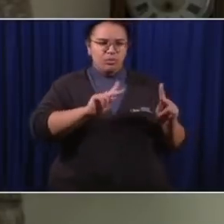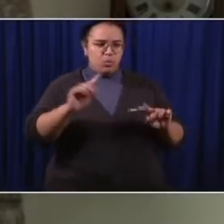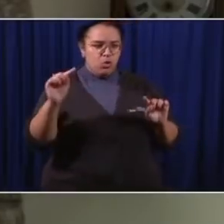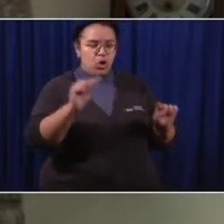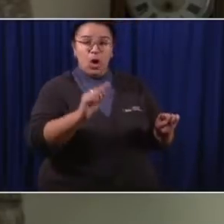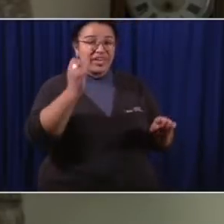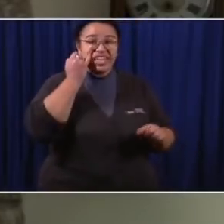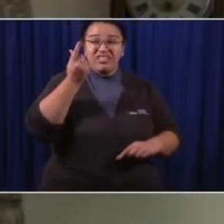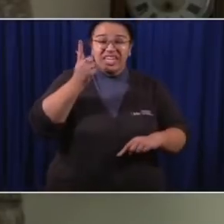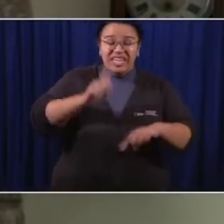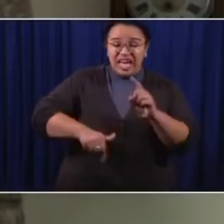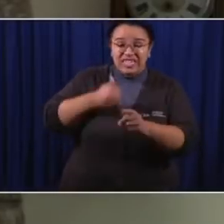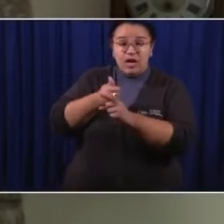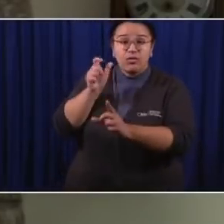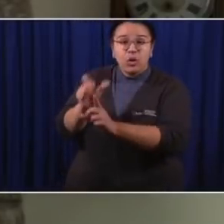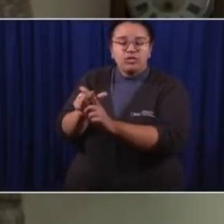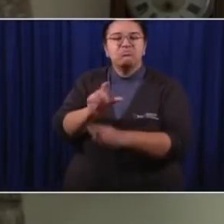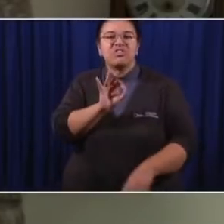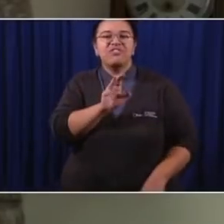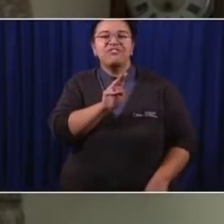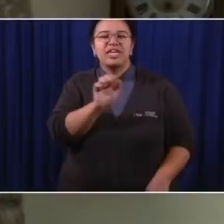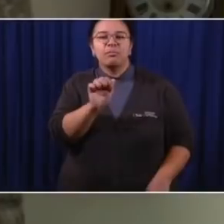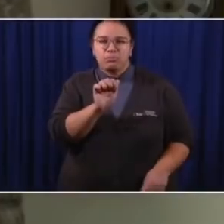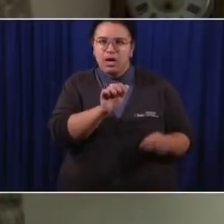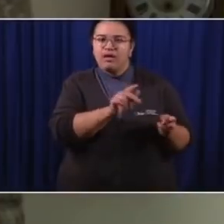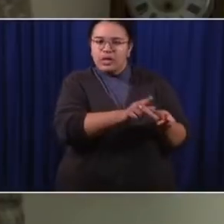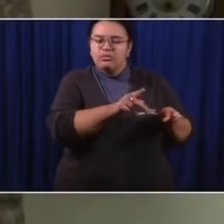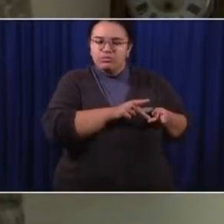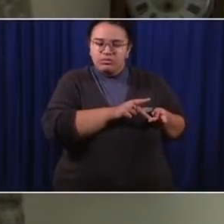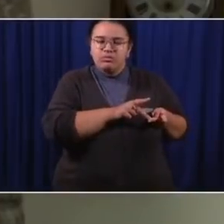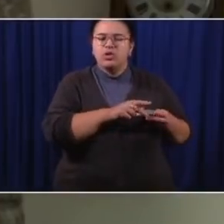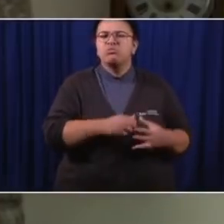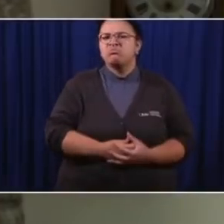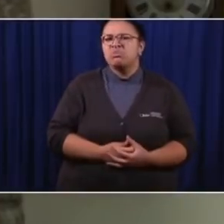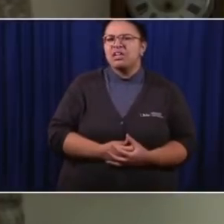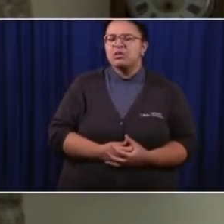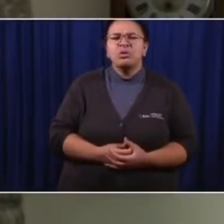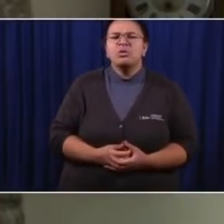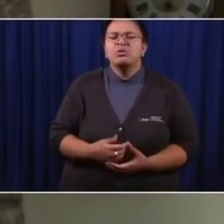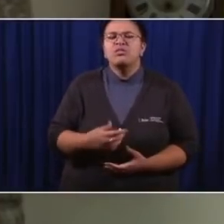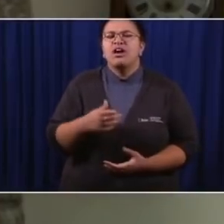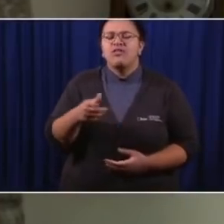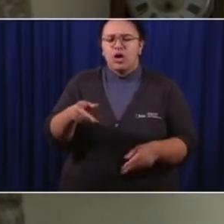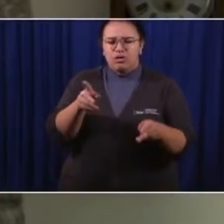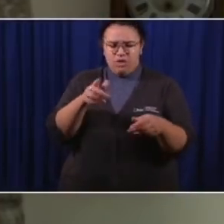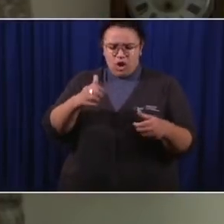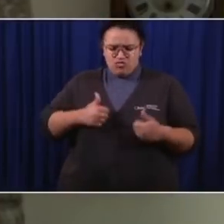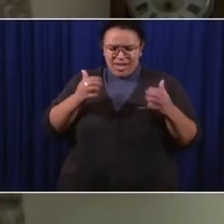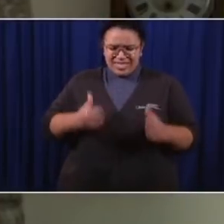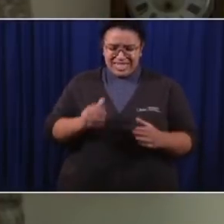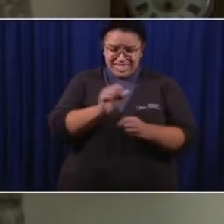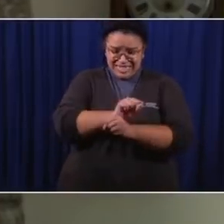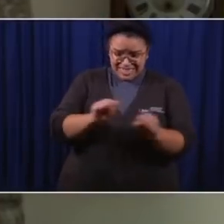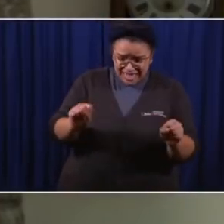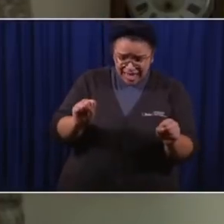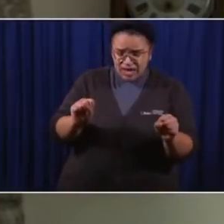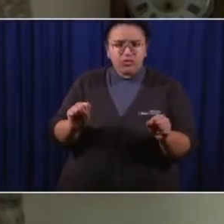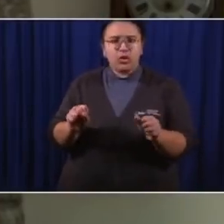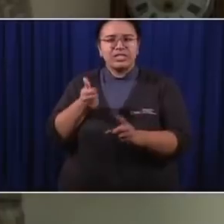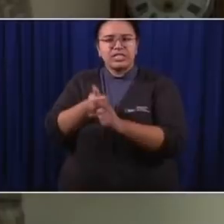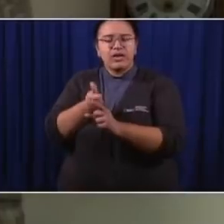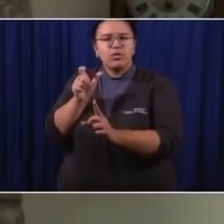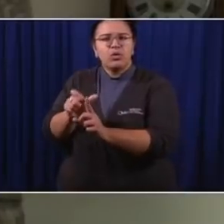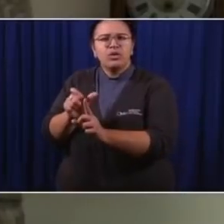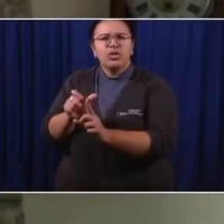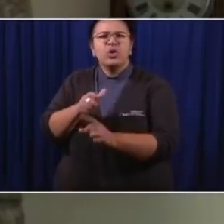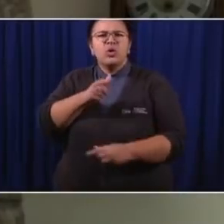at home. Governor, who decides whether a resident is safe for self-quarantine? What are the determinants? Does this apply to